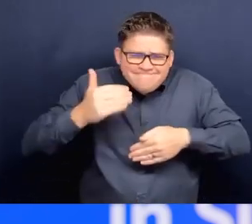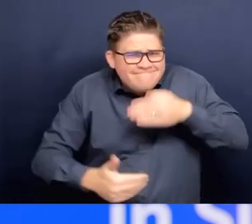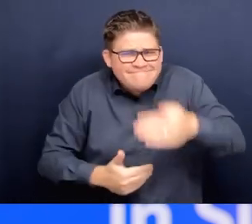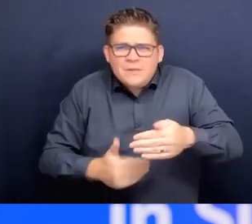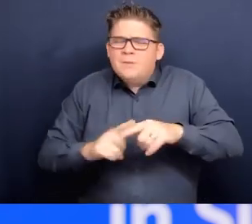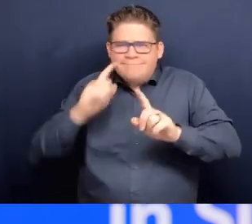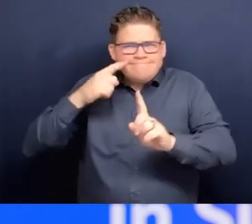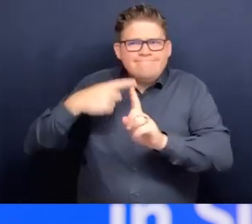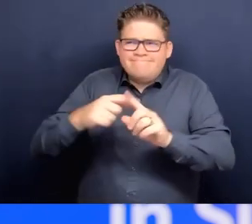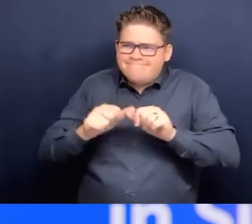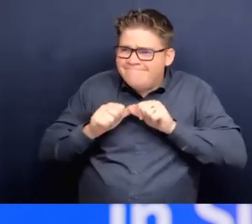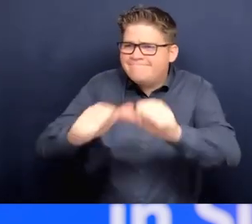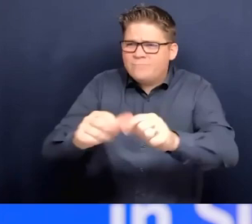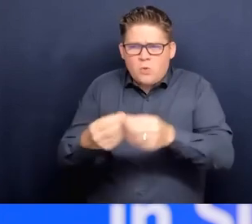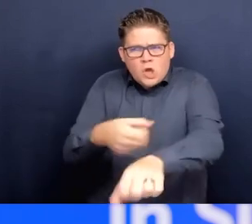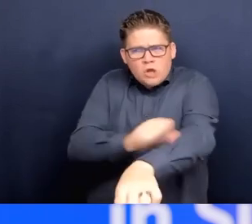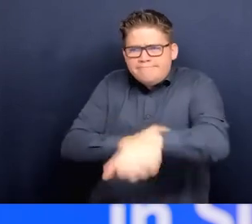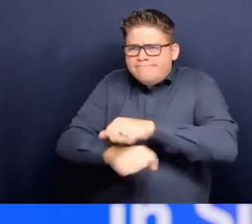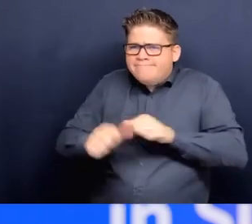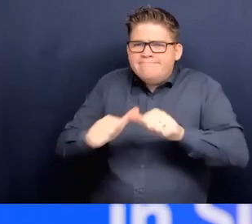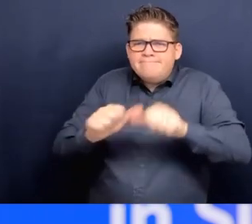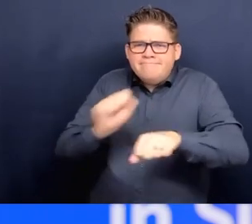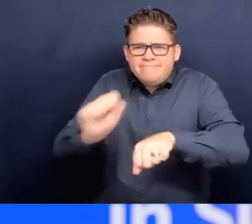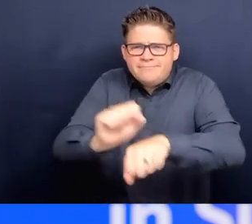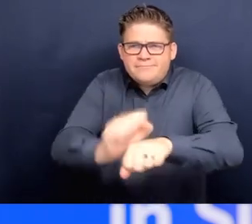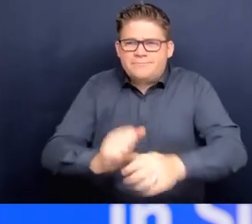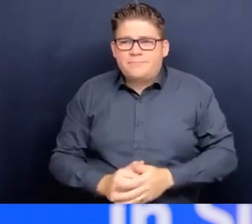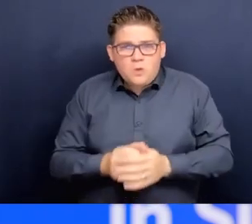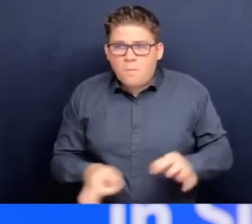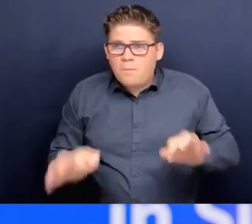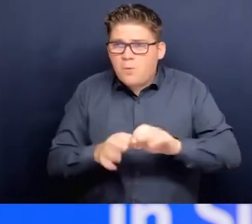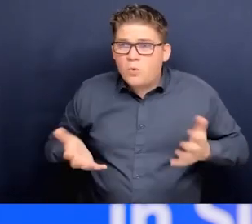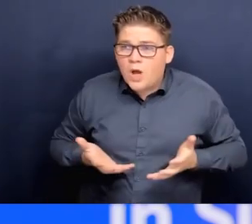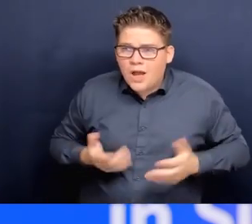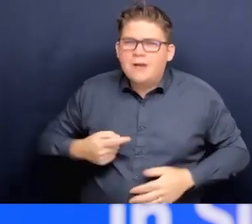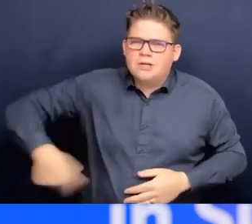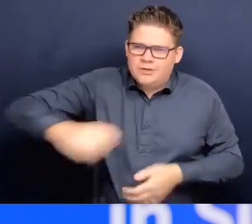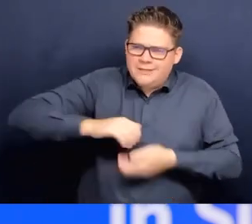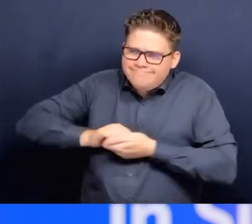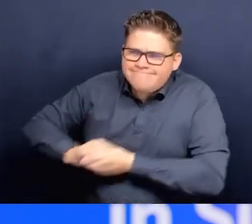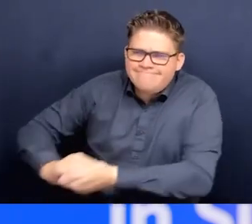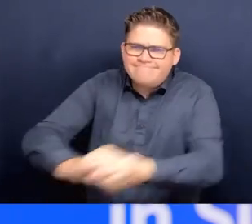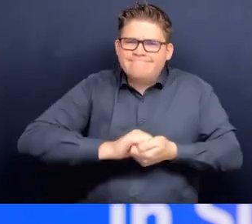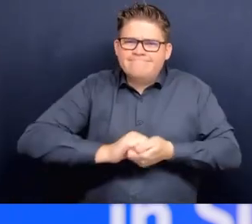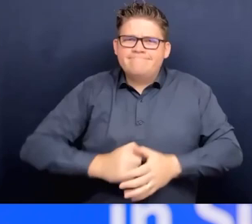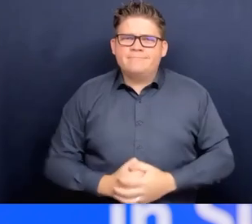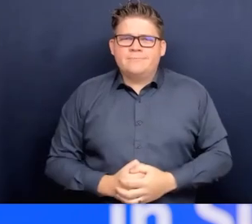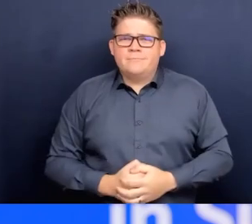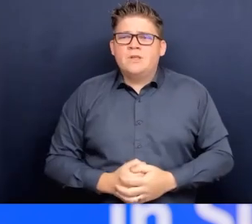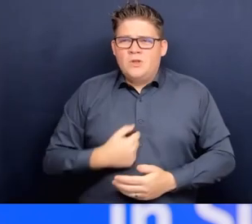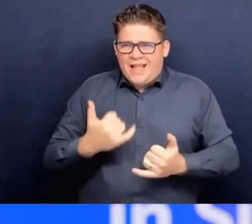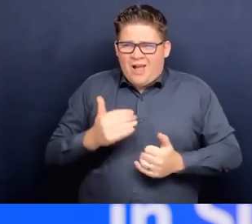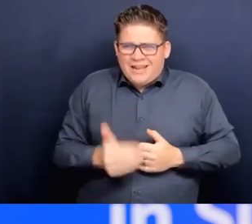in. I know we ran and hit the ground with our feet running, and we are still running. This is truly a collaborative